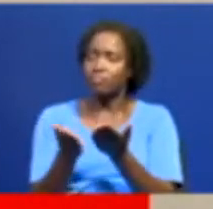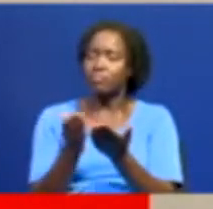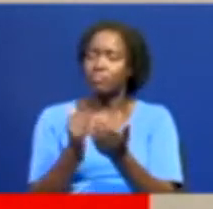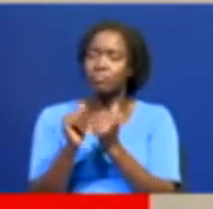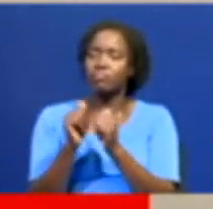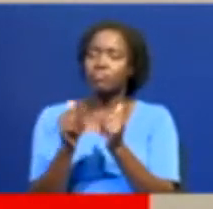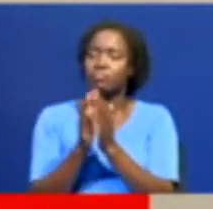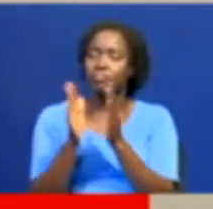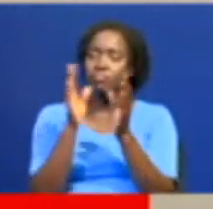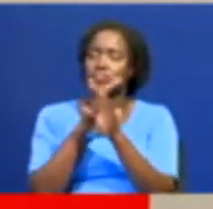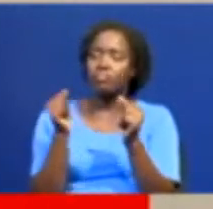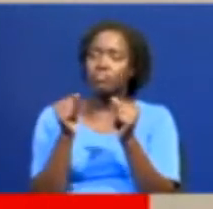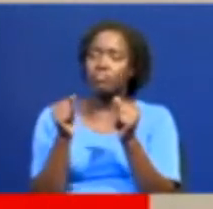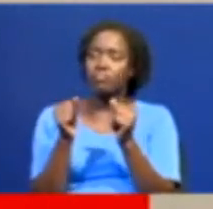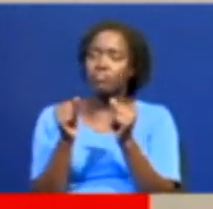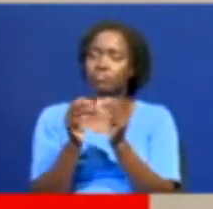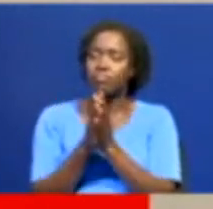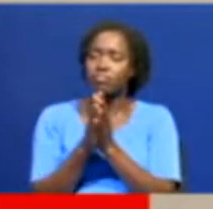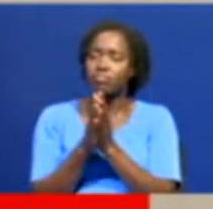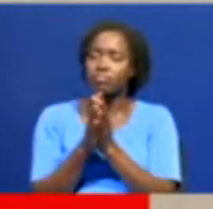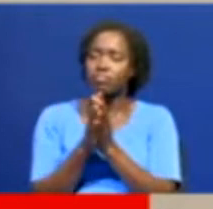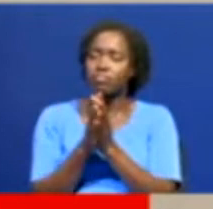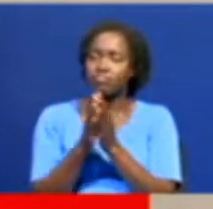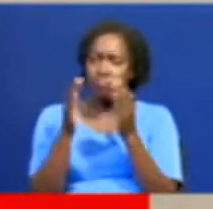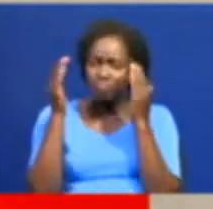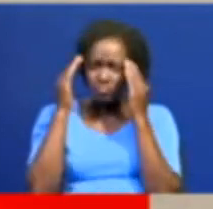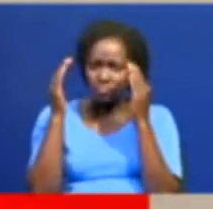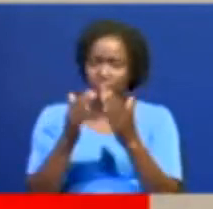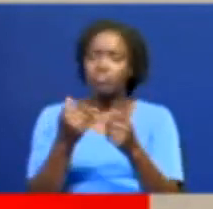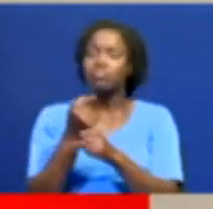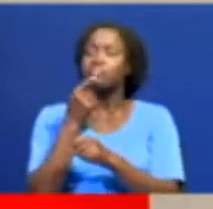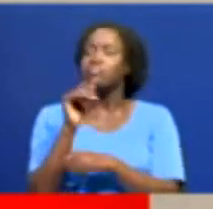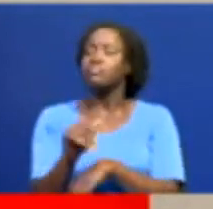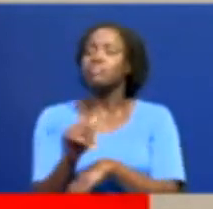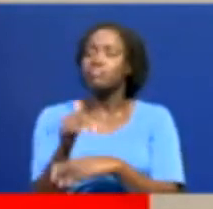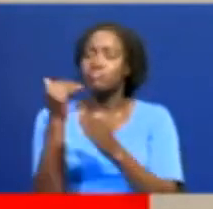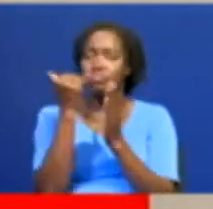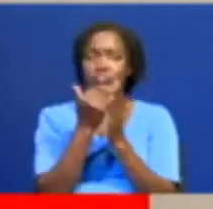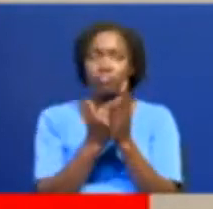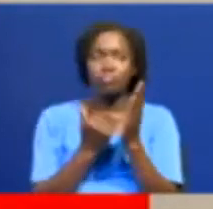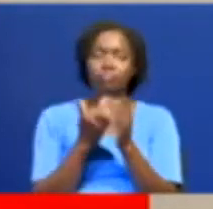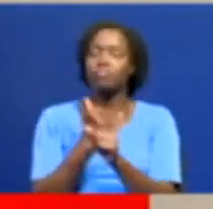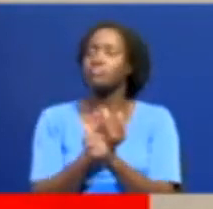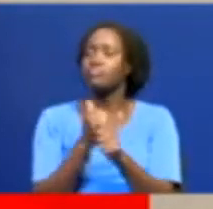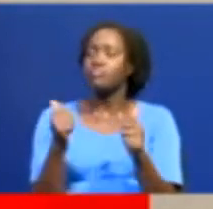His Excellency the President is key to make sure that this program works